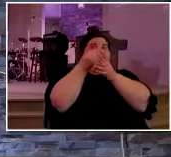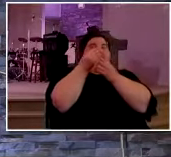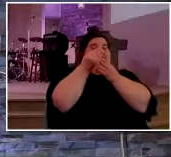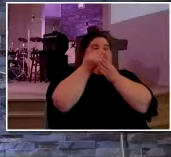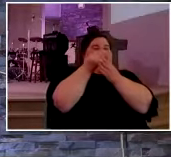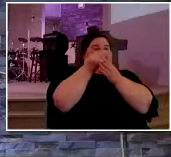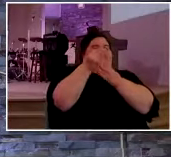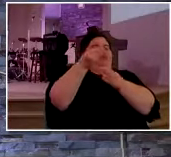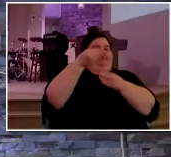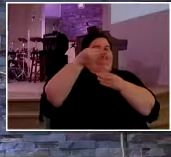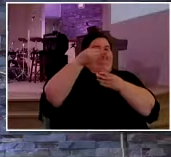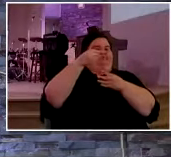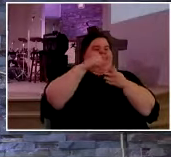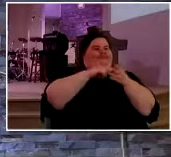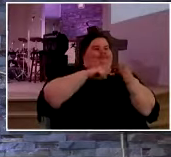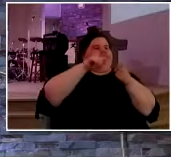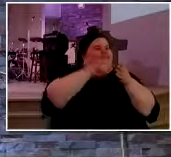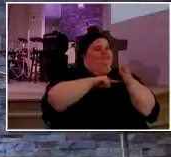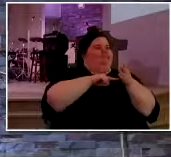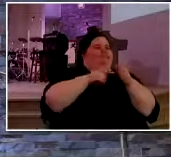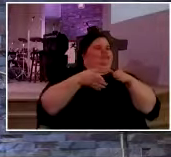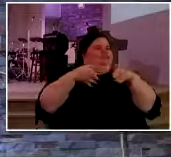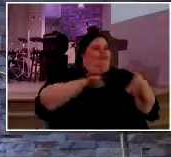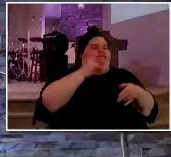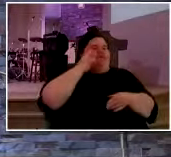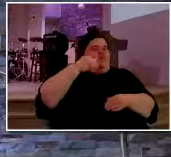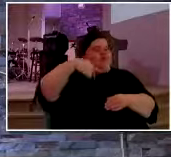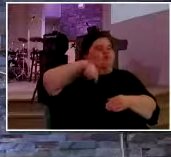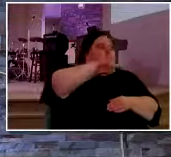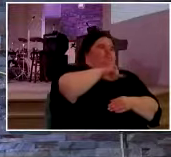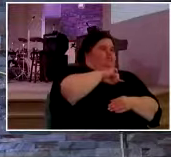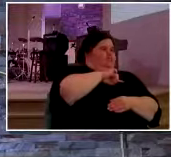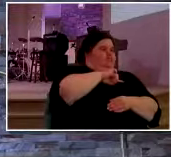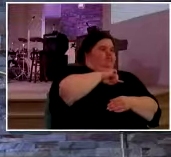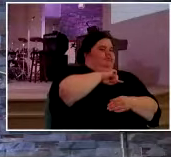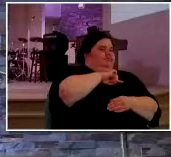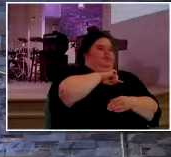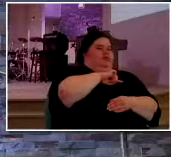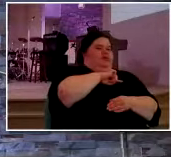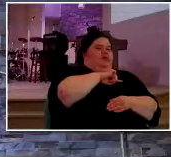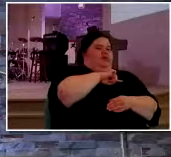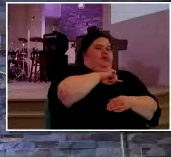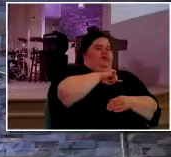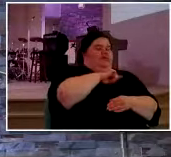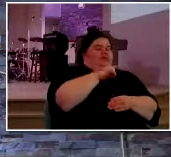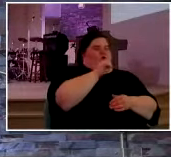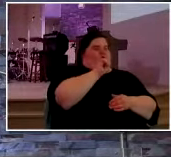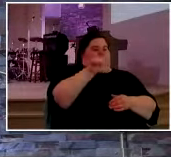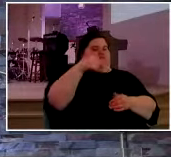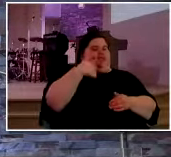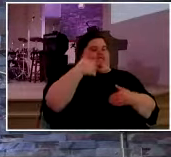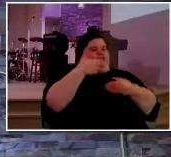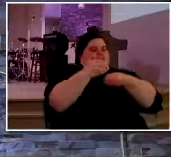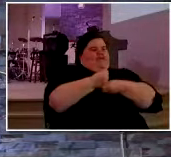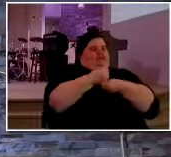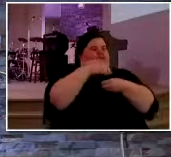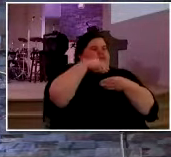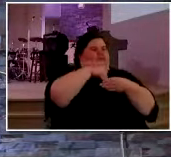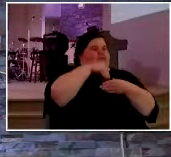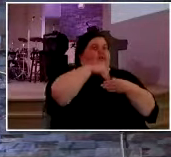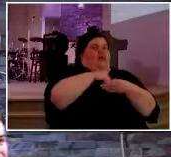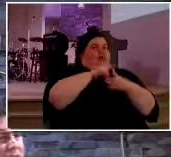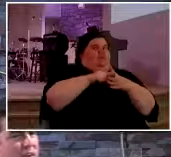you and I could be saved. Placed within us a faith aspect that everybody has. And as soon